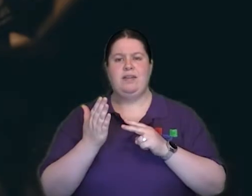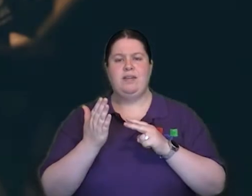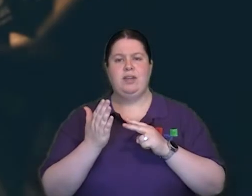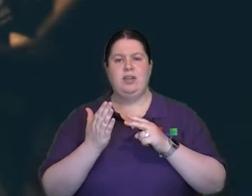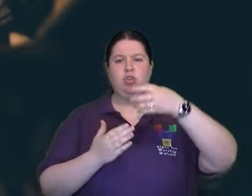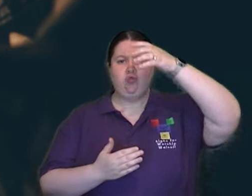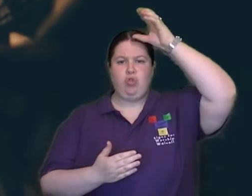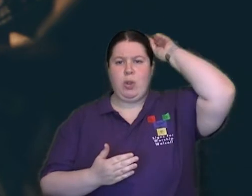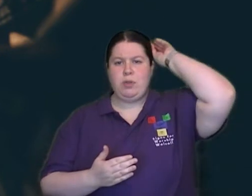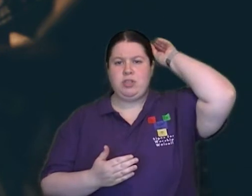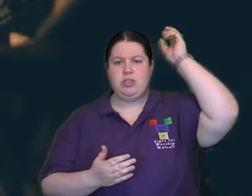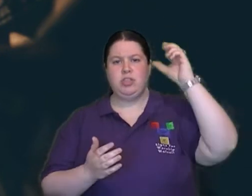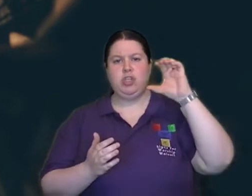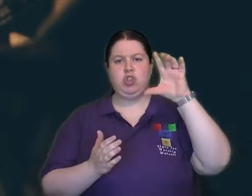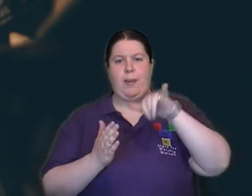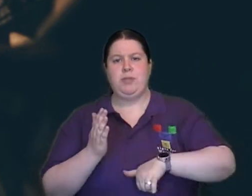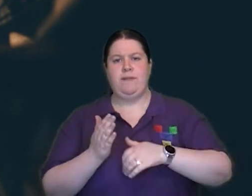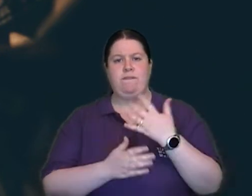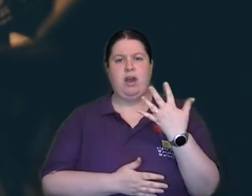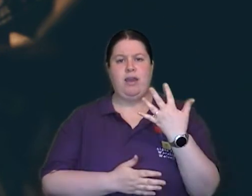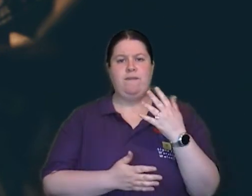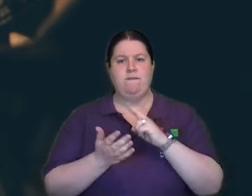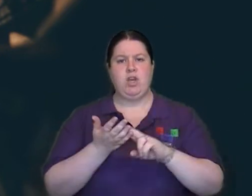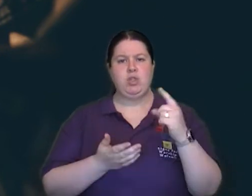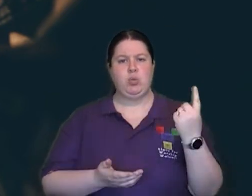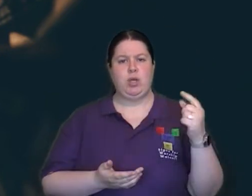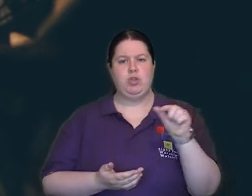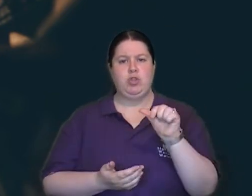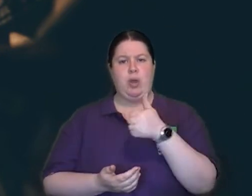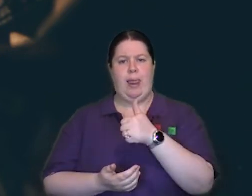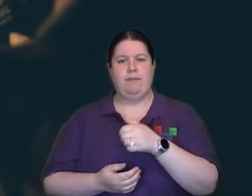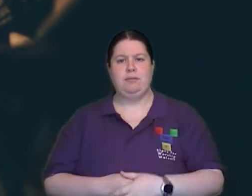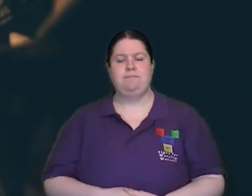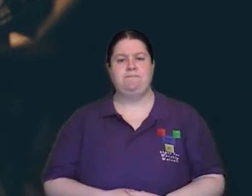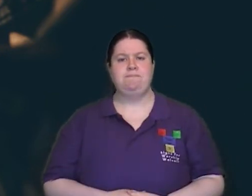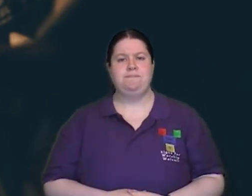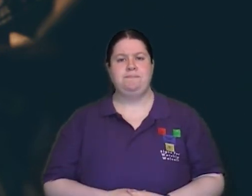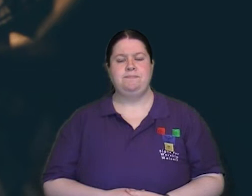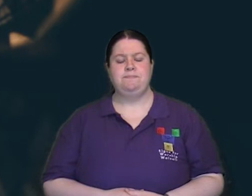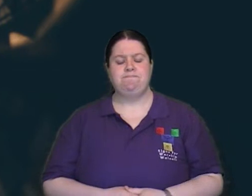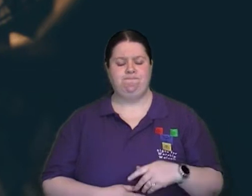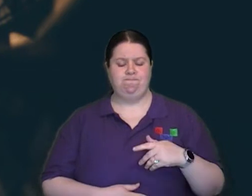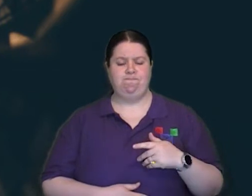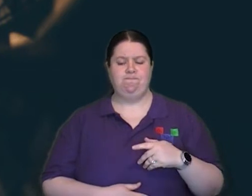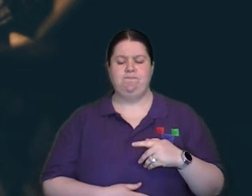The first reading is from Romans chapter 5, verses 1 to 11.